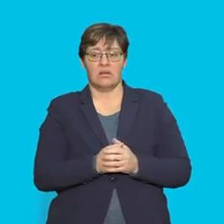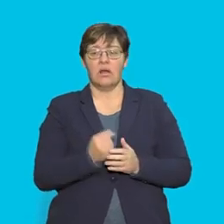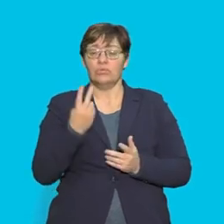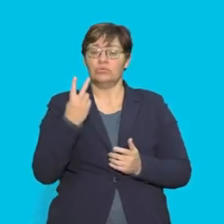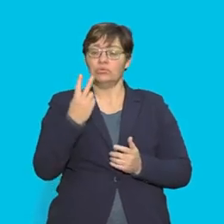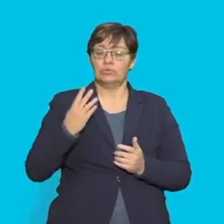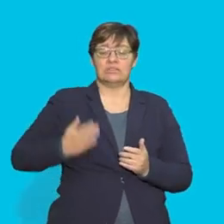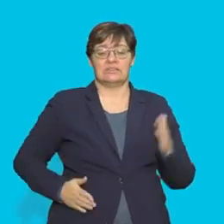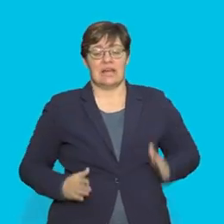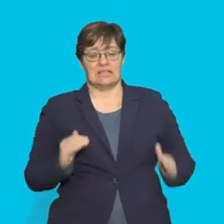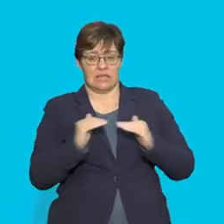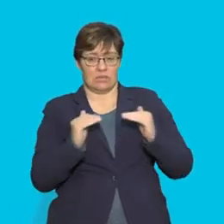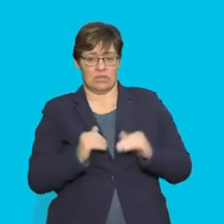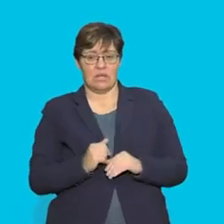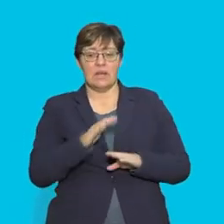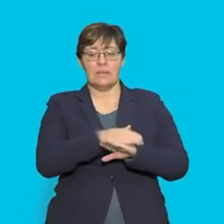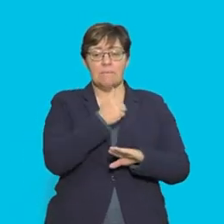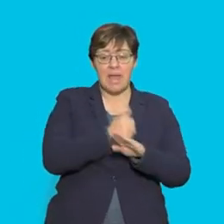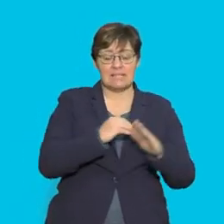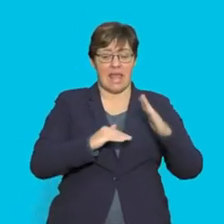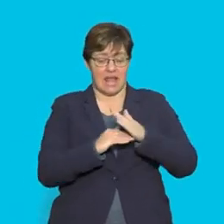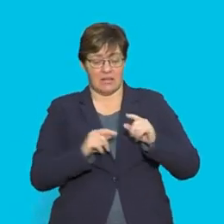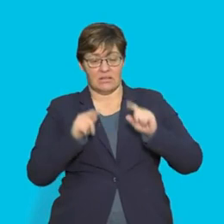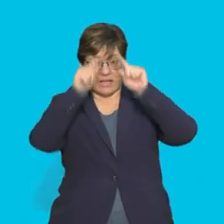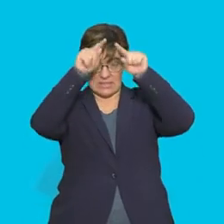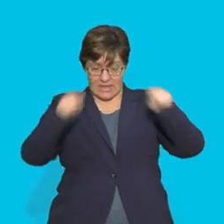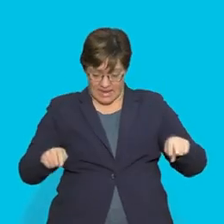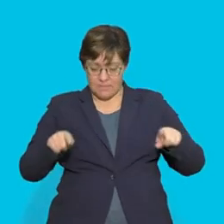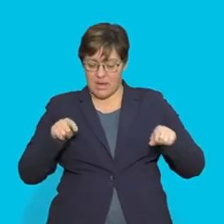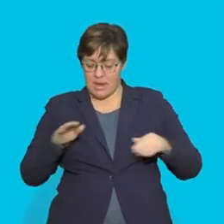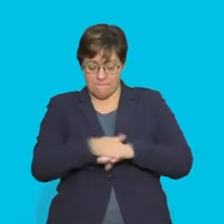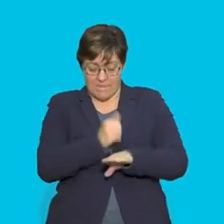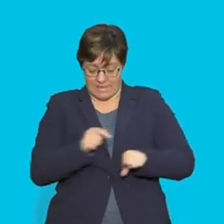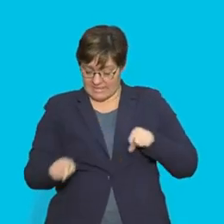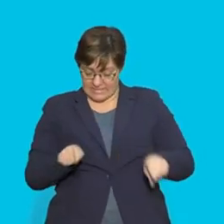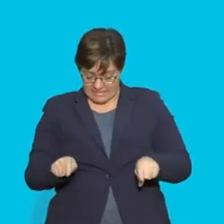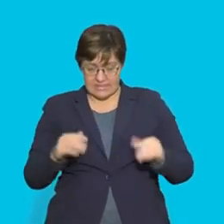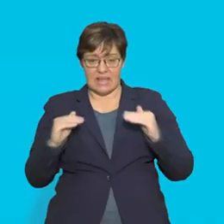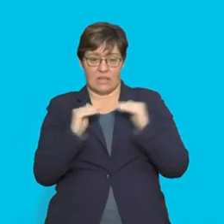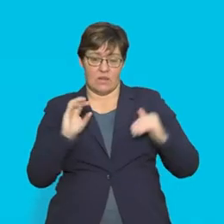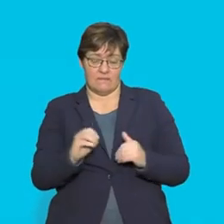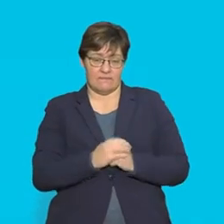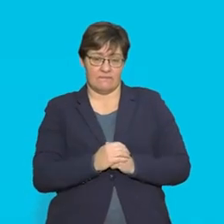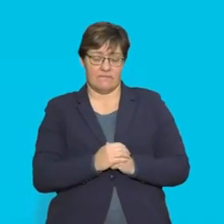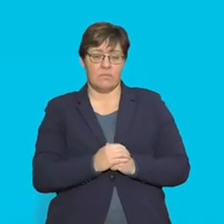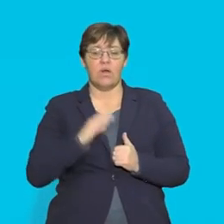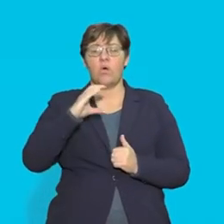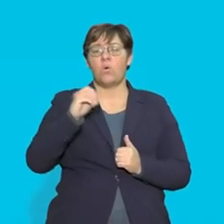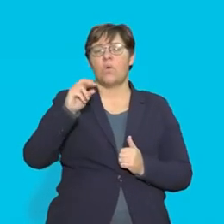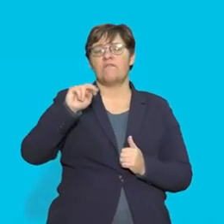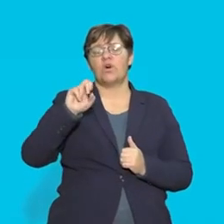sides are equal, the base angles are equal. Now with this one, I want you guys to then think about how can I make